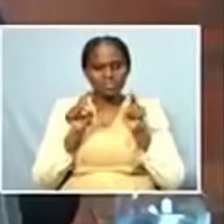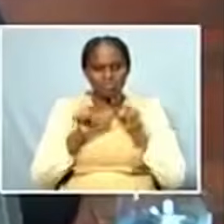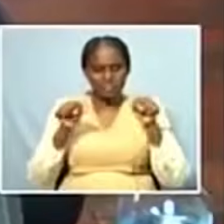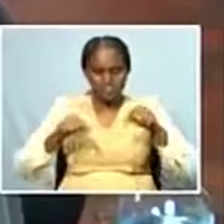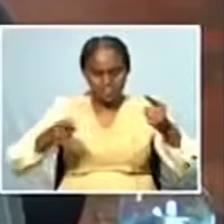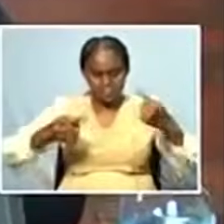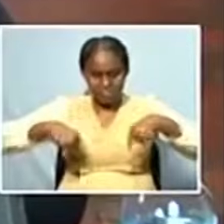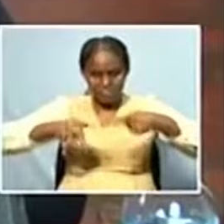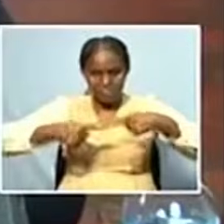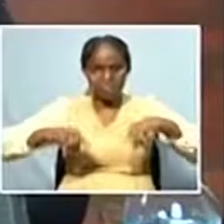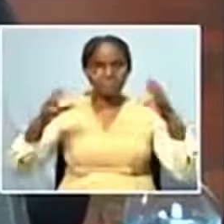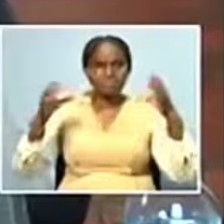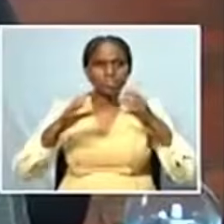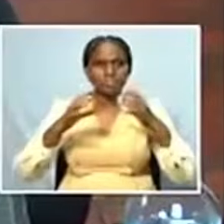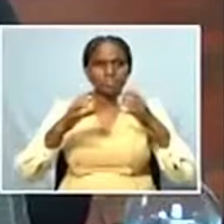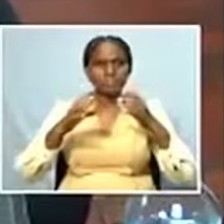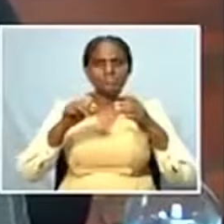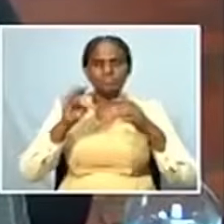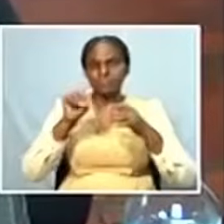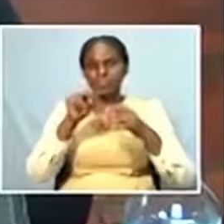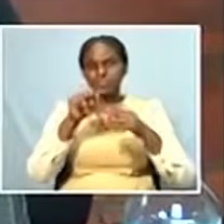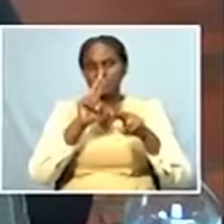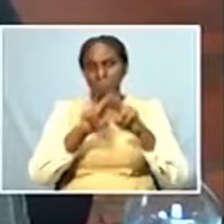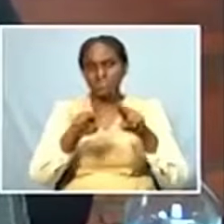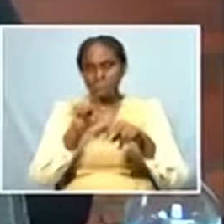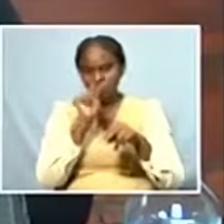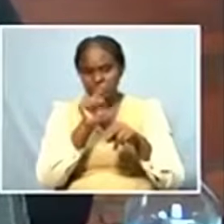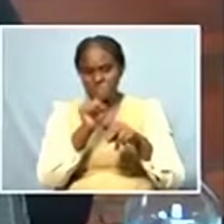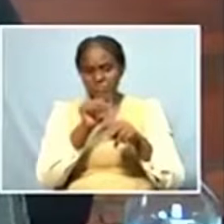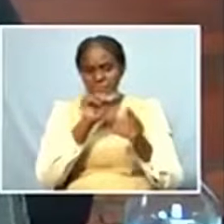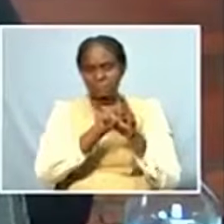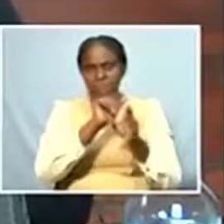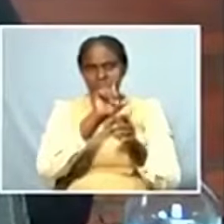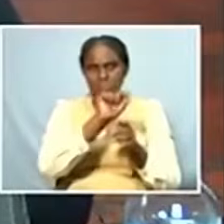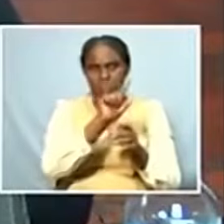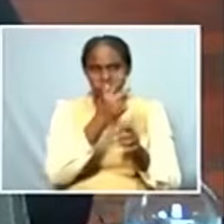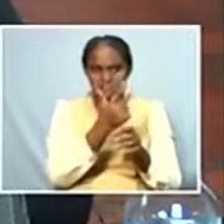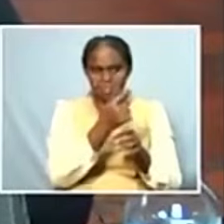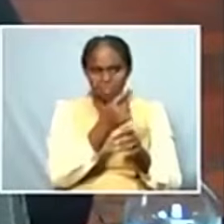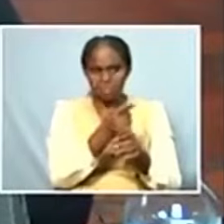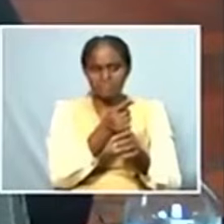committee, because, Mr. Chairman, this was in 2023.